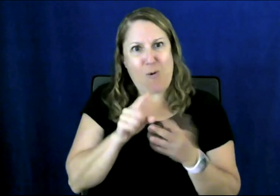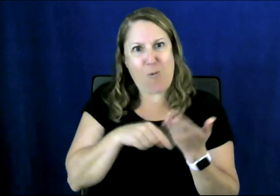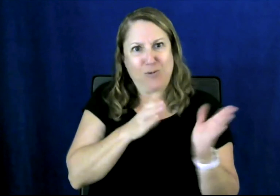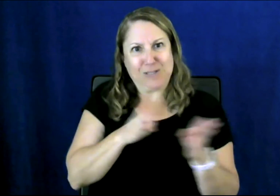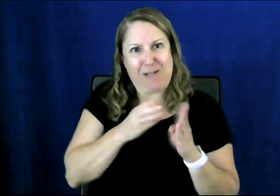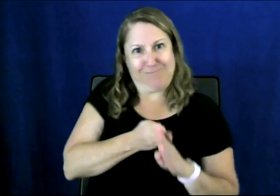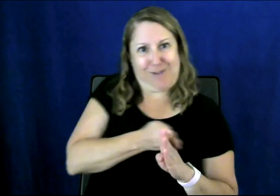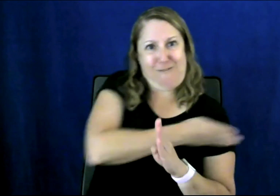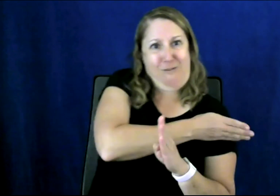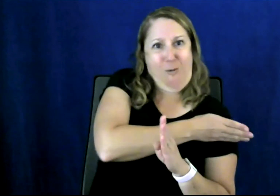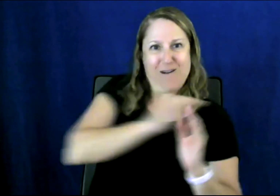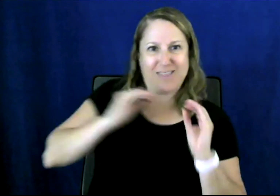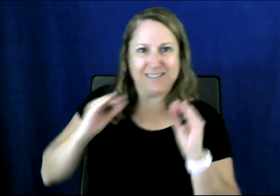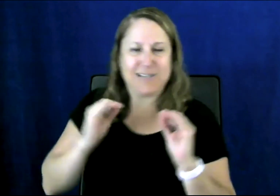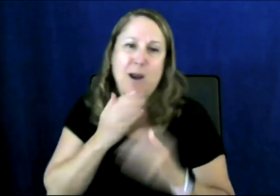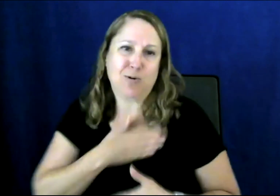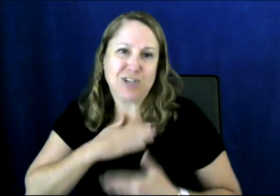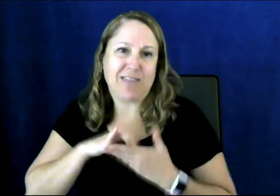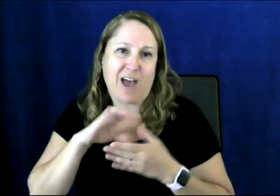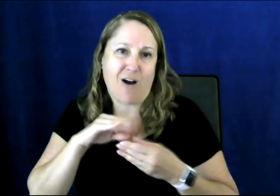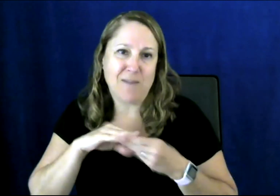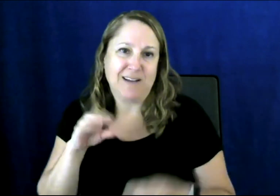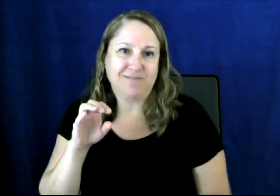was put into it? Appreciate that, Evelyn.